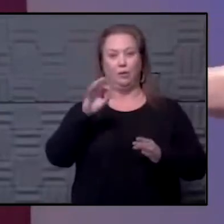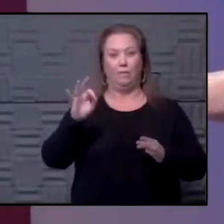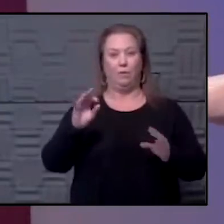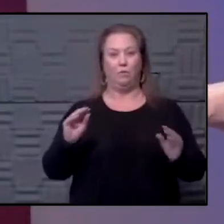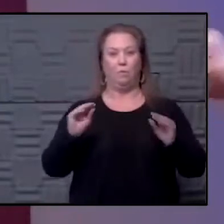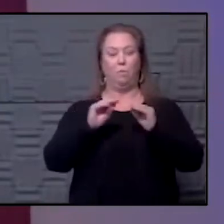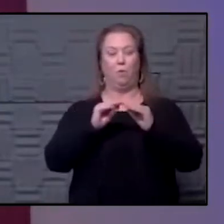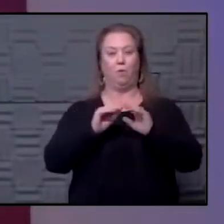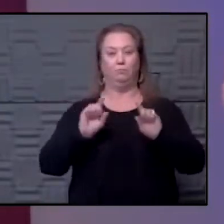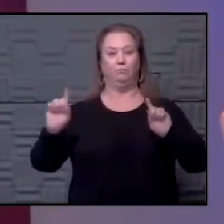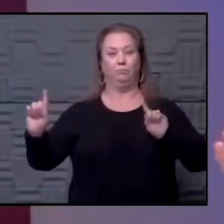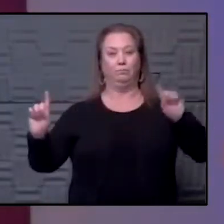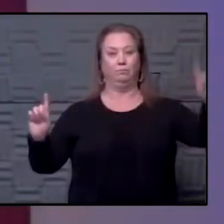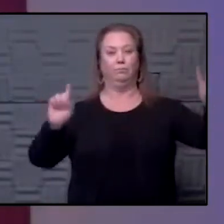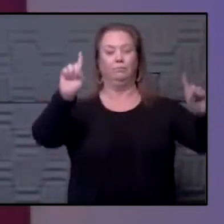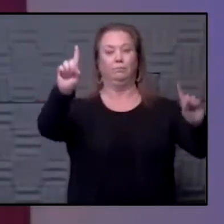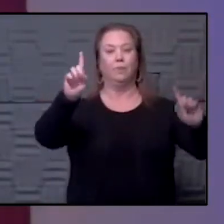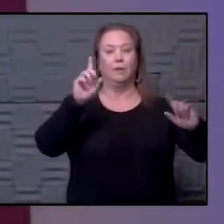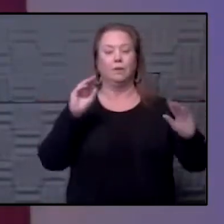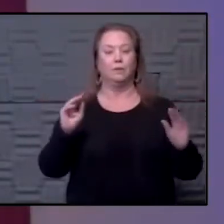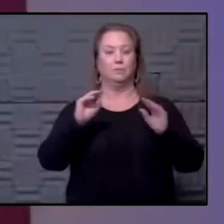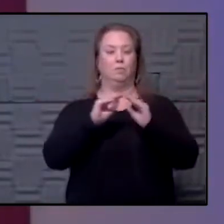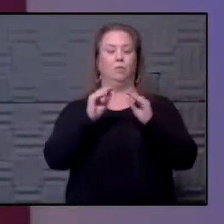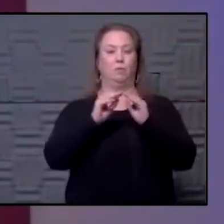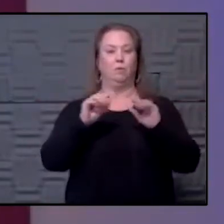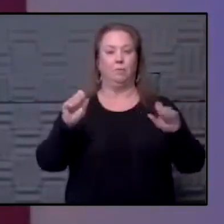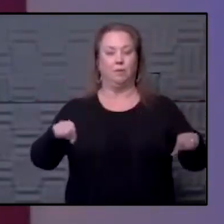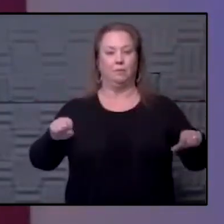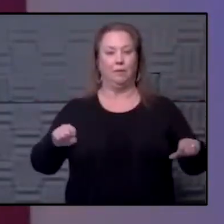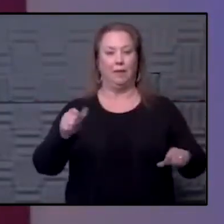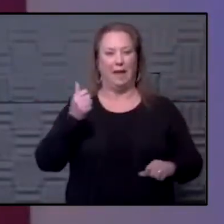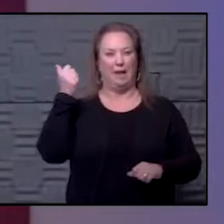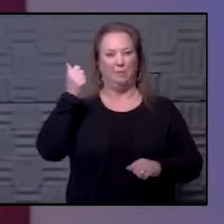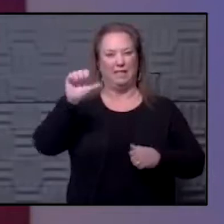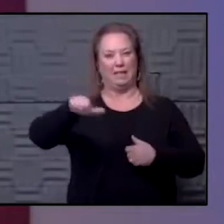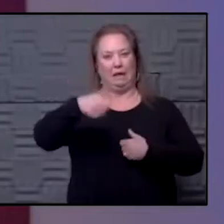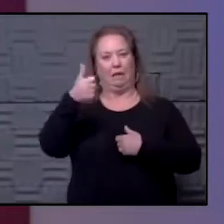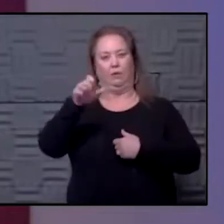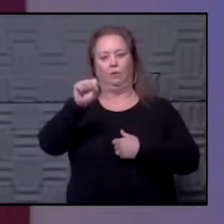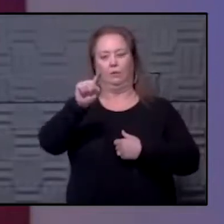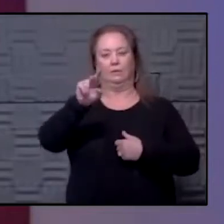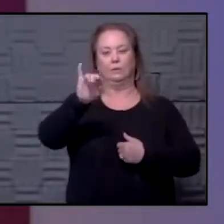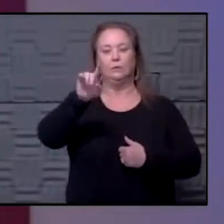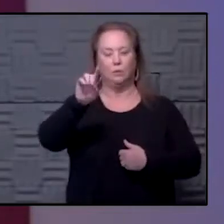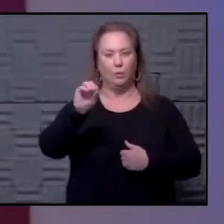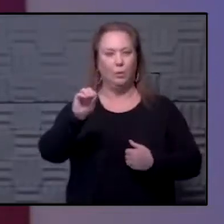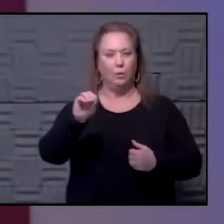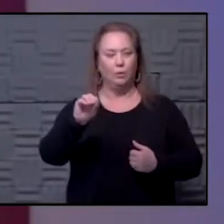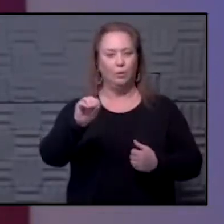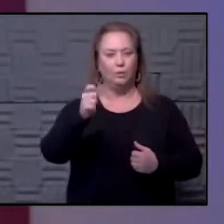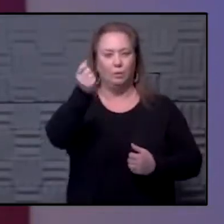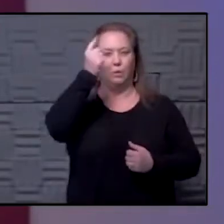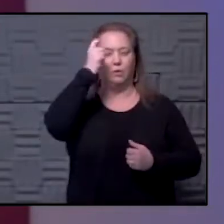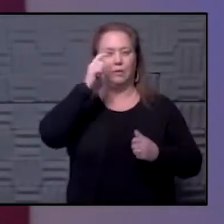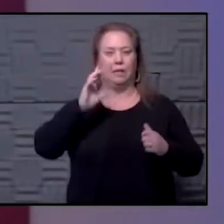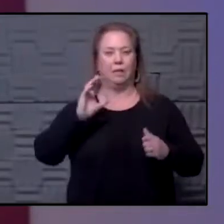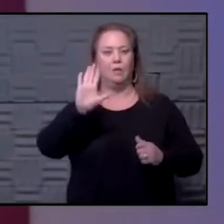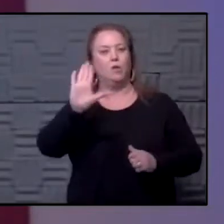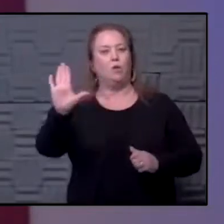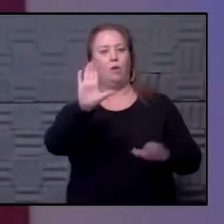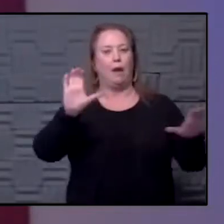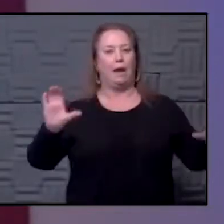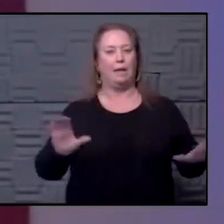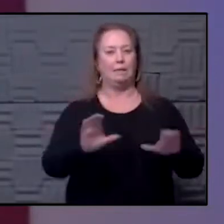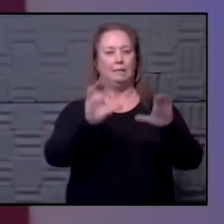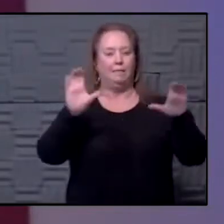even further apart because that's a more vulnerable activity, and I was in the other studio. So I think it also takes into account what activities are you doing